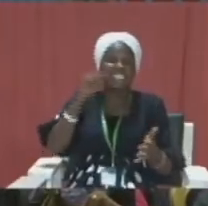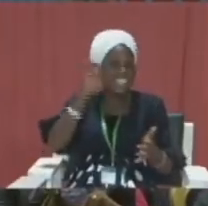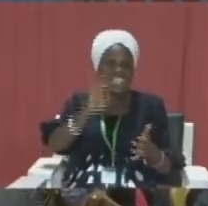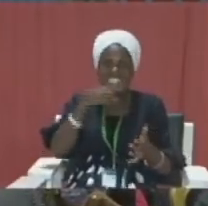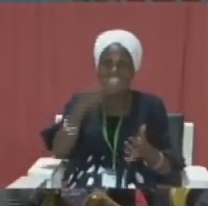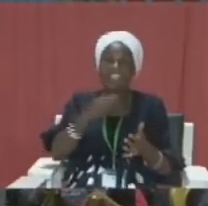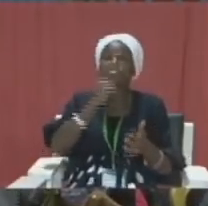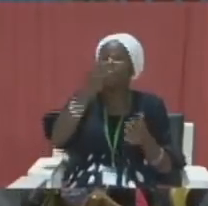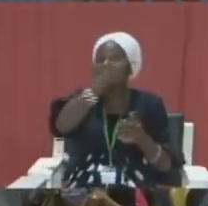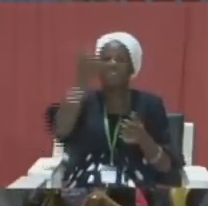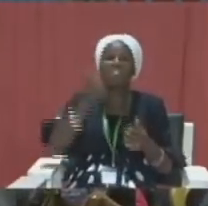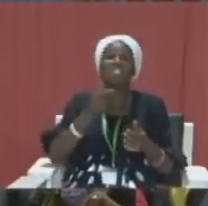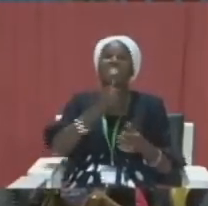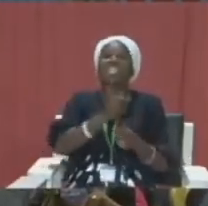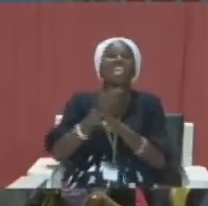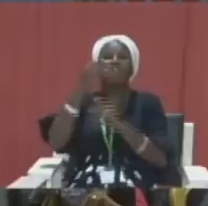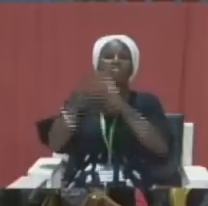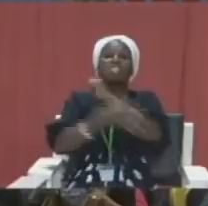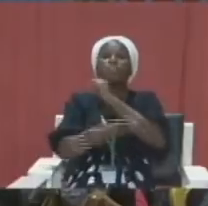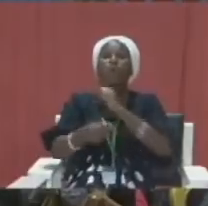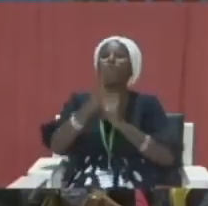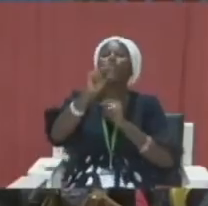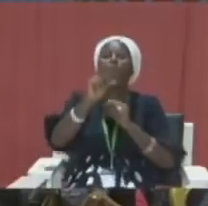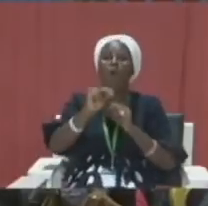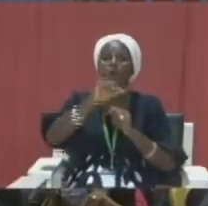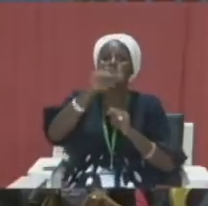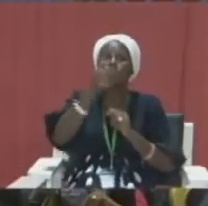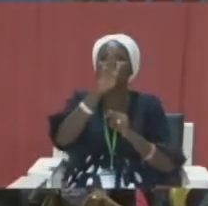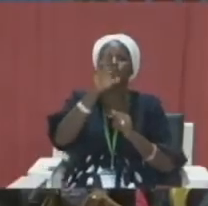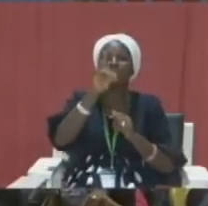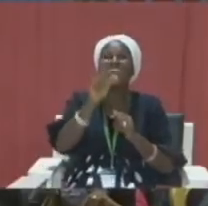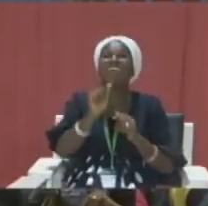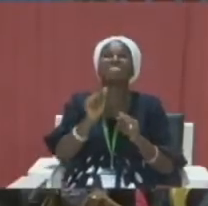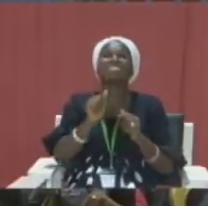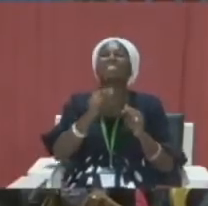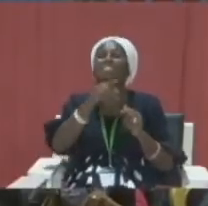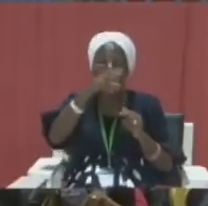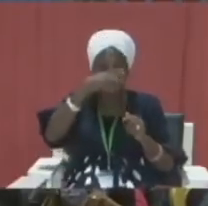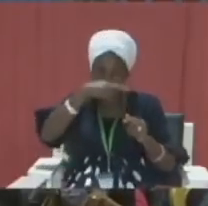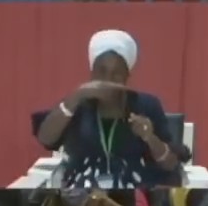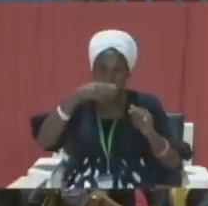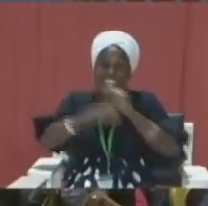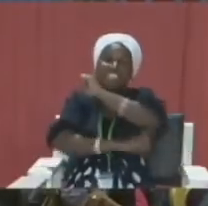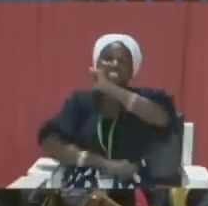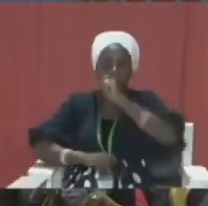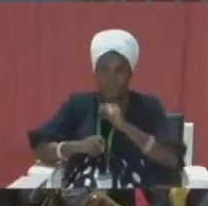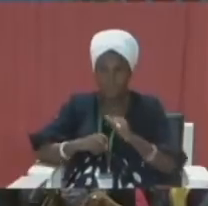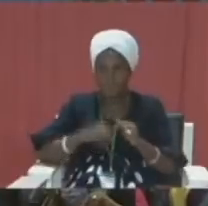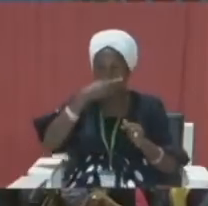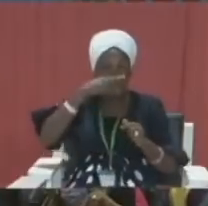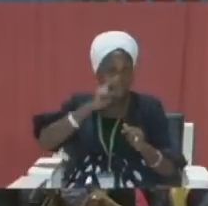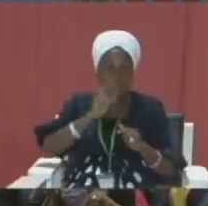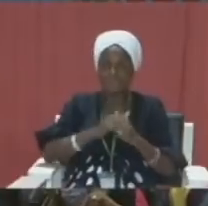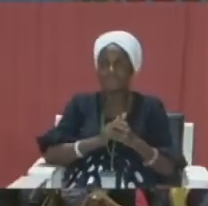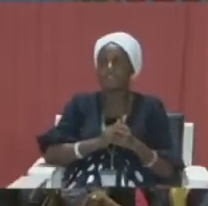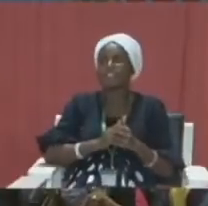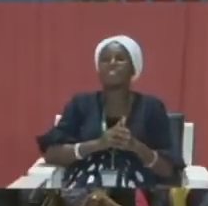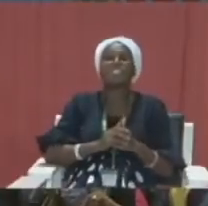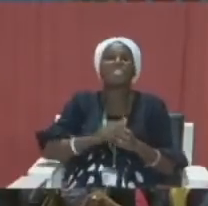thief. And he kept the purse and managed the finances of the apostles."